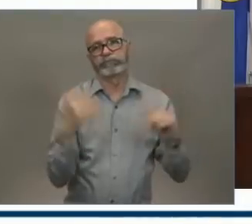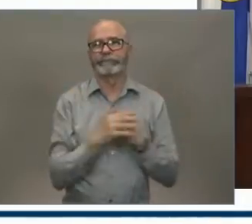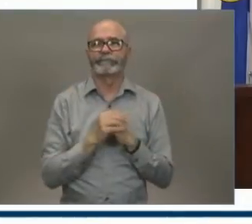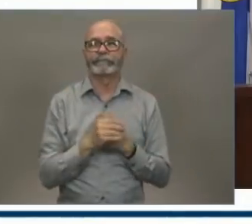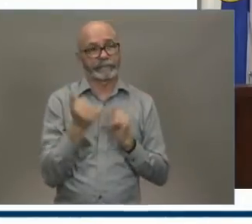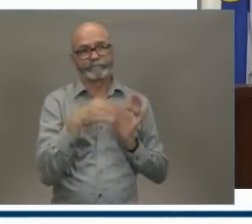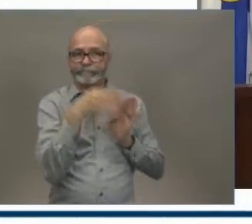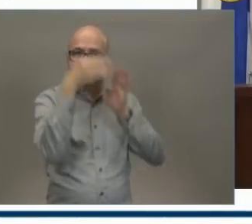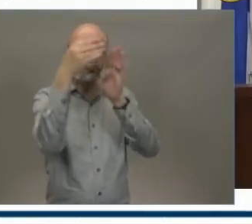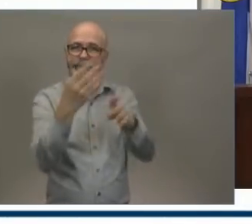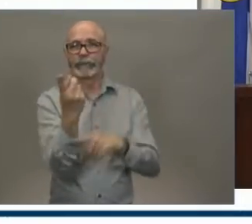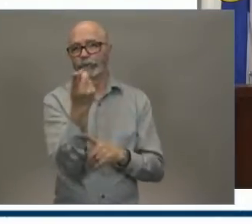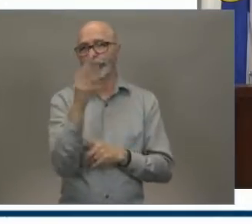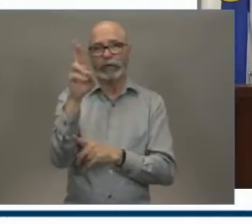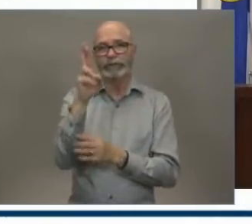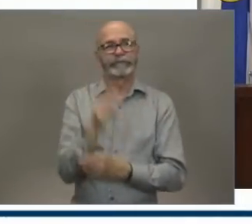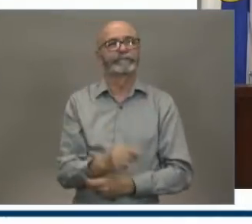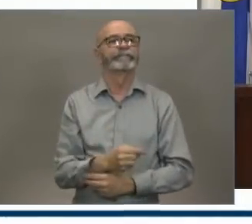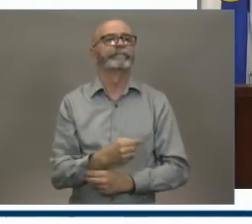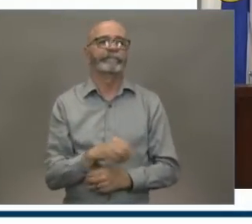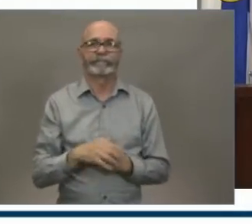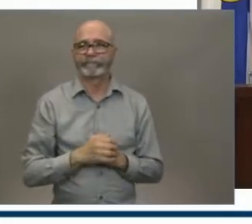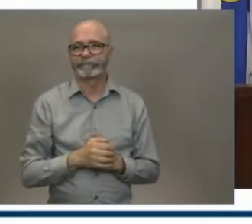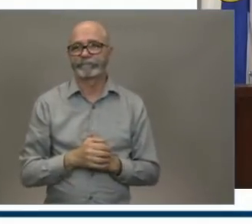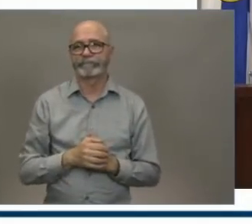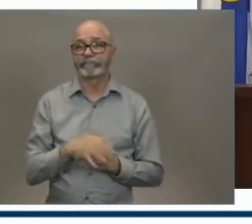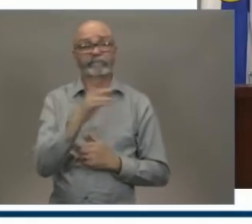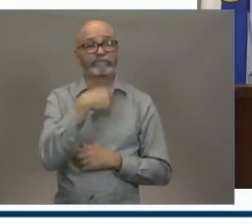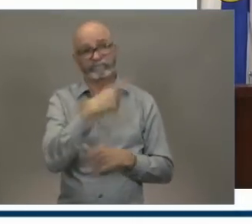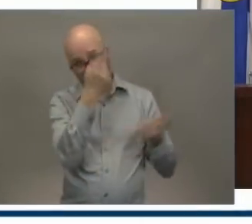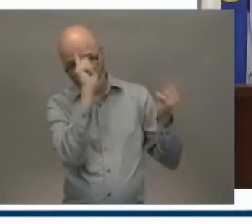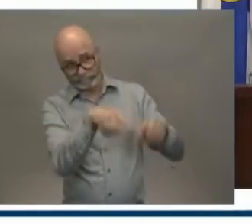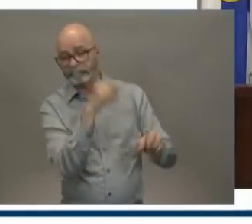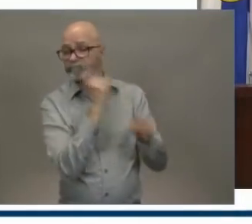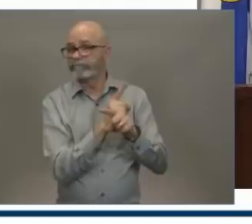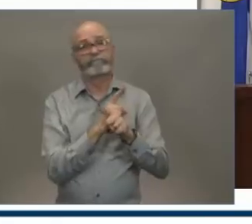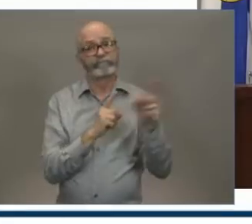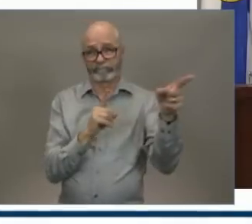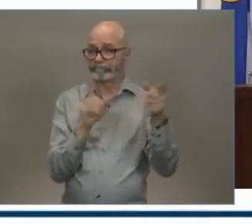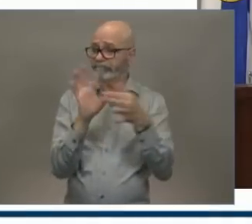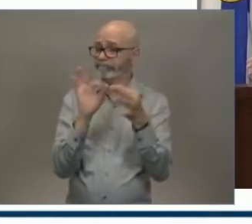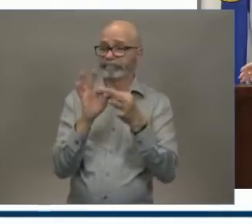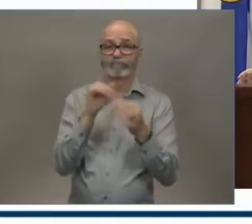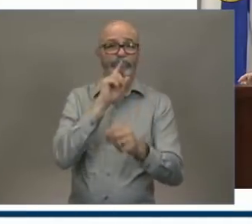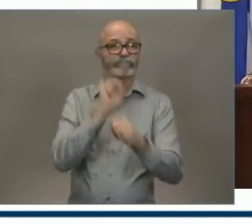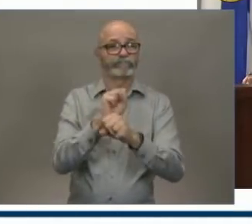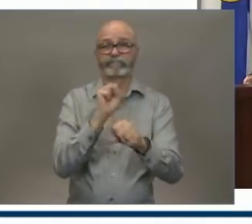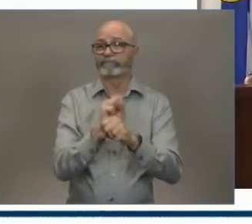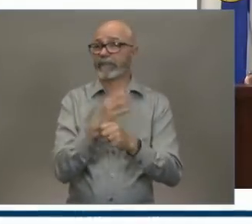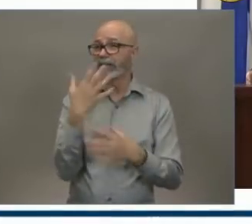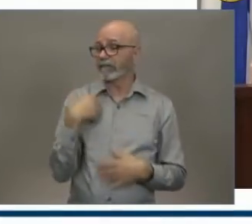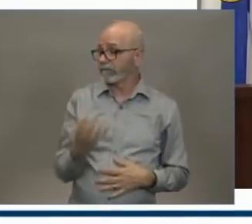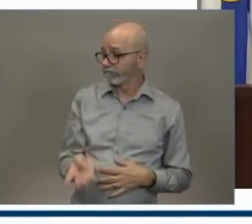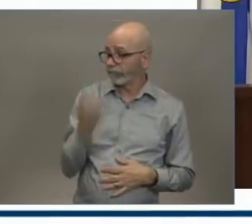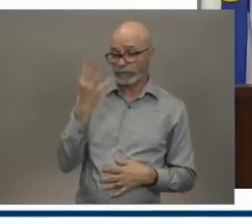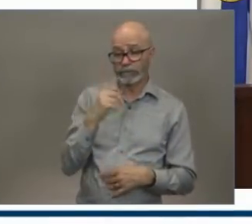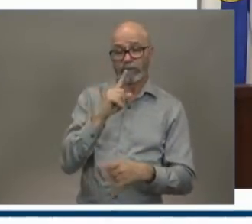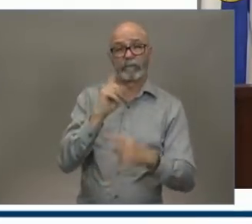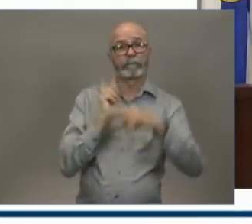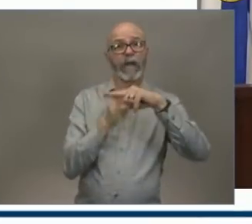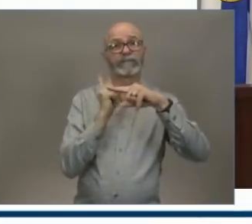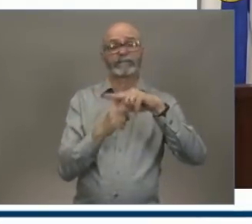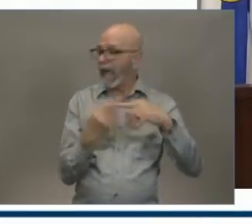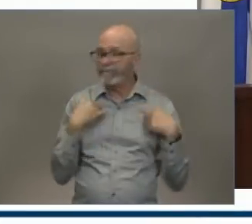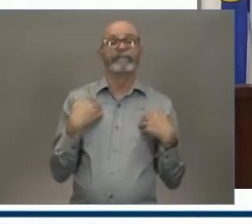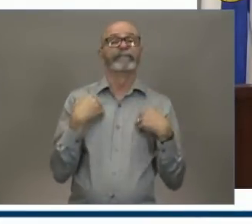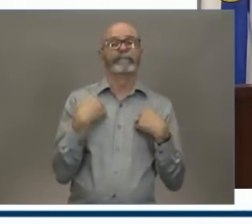Premier. Good afternoon, everybody. So just as the Premier said, we are reporting 4 new cases of COVID-19, one in